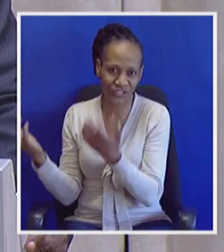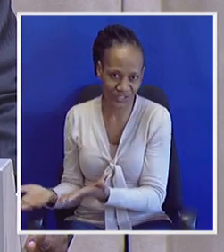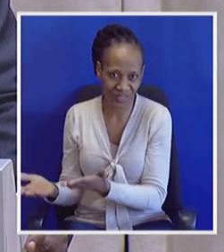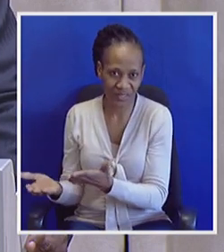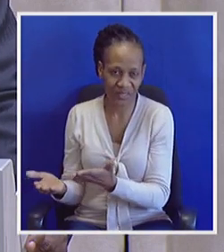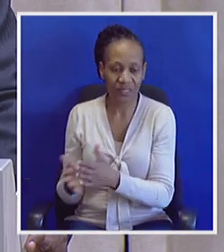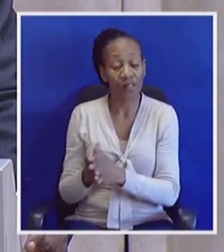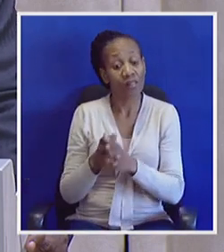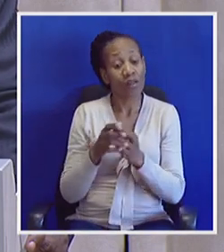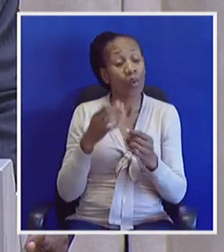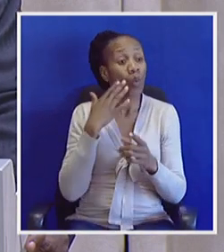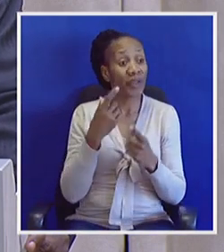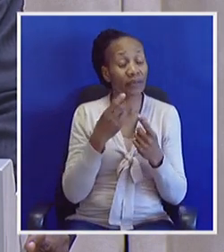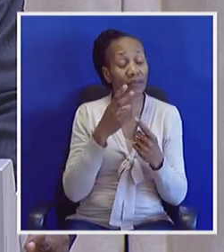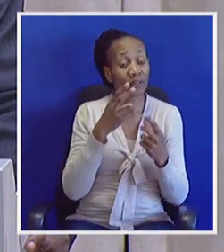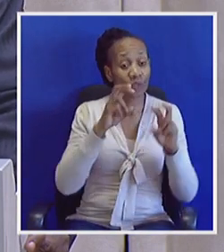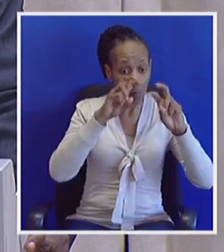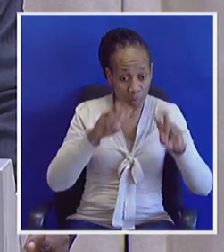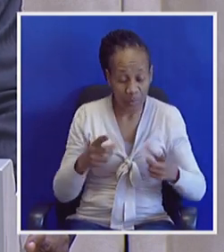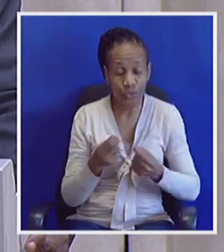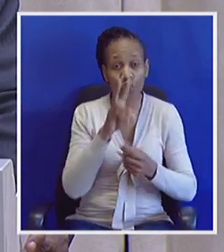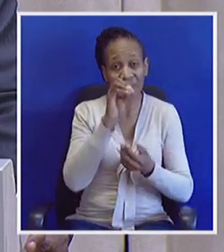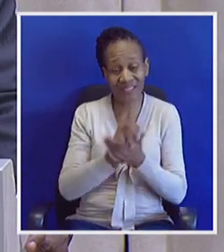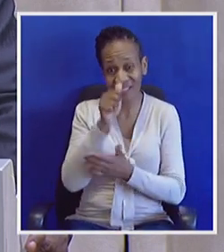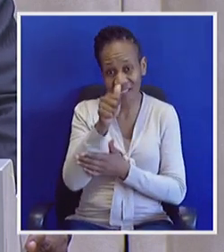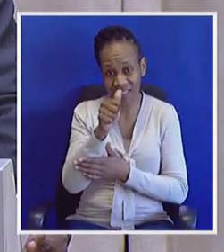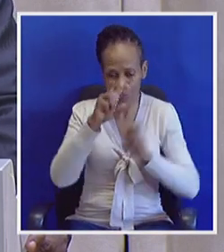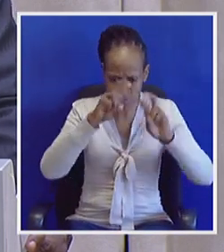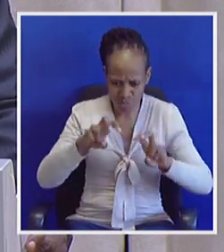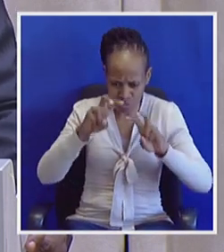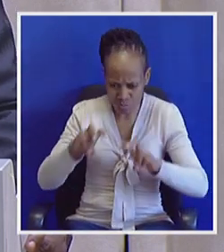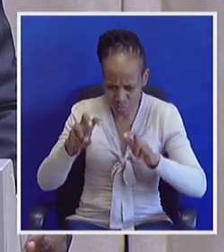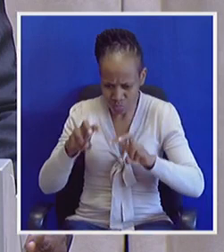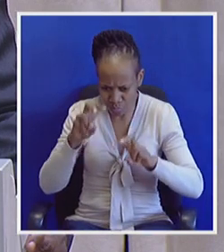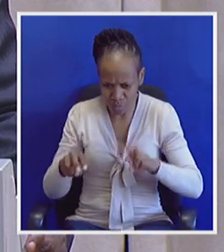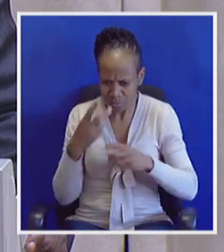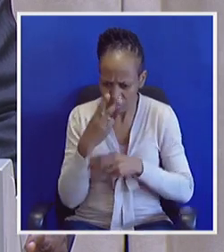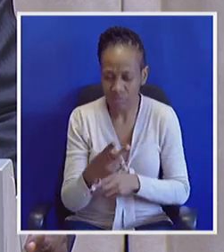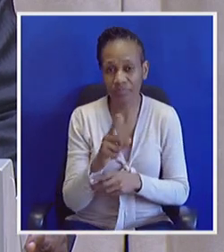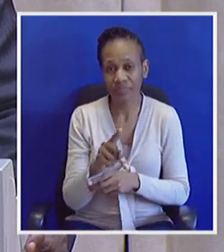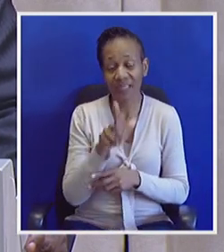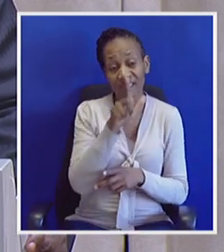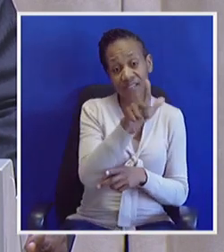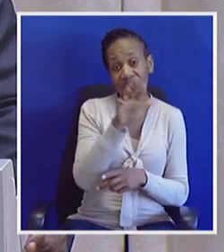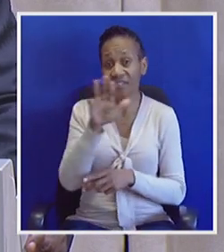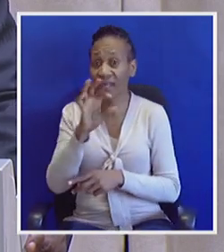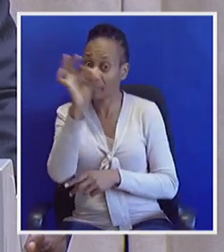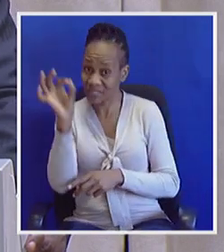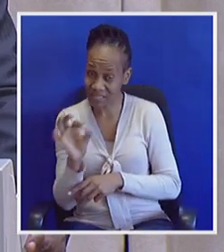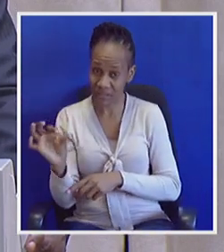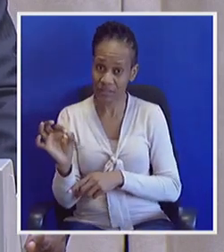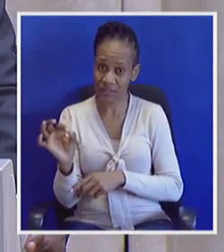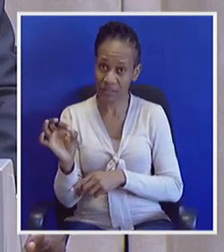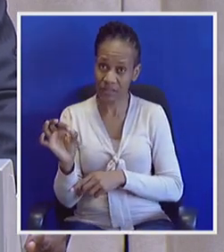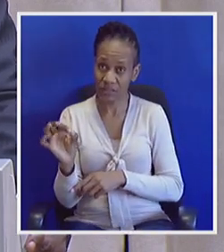independent study conducted in 2016, it was found, Madam Chairperson, that 79%